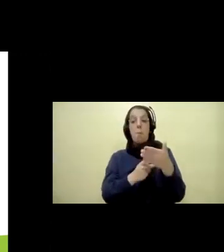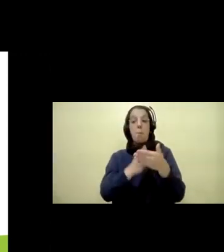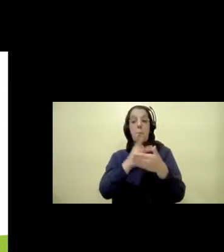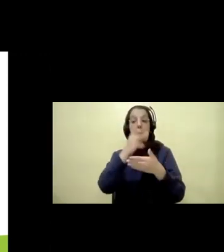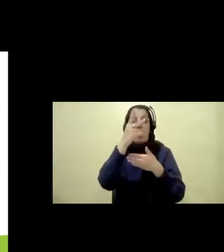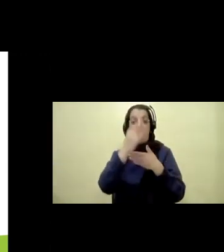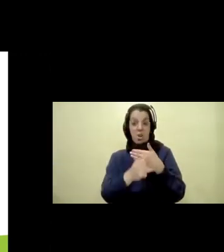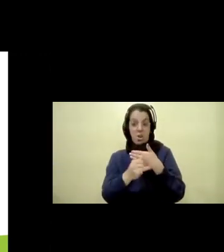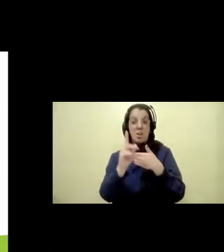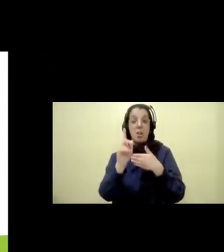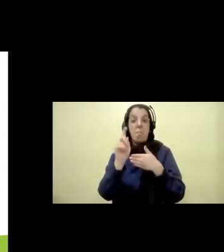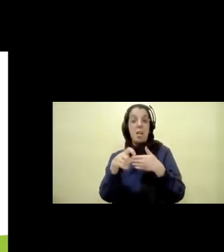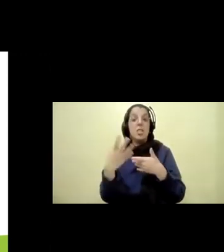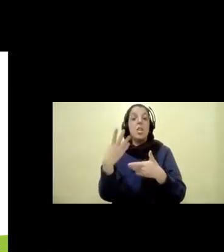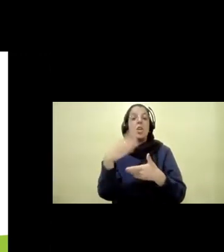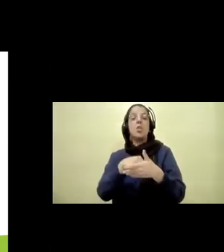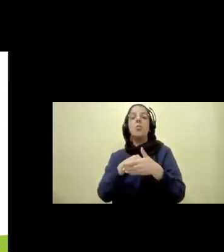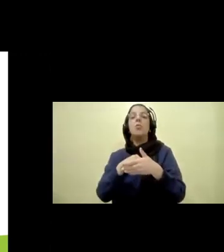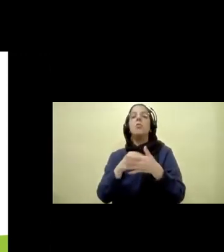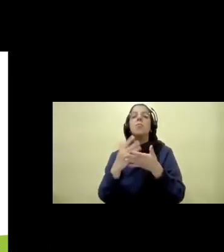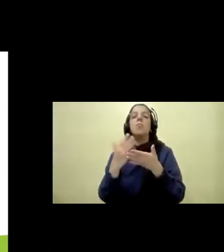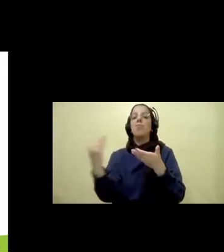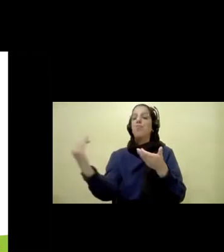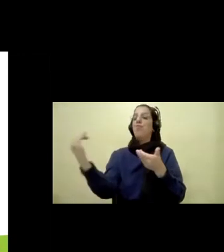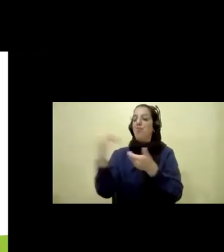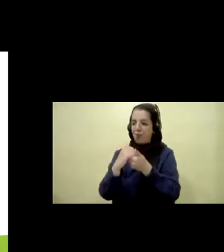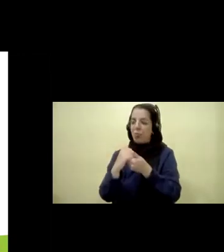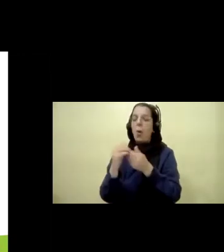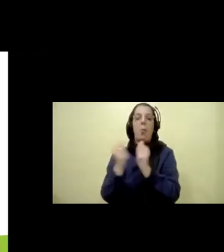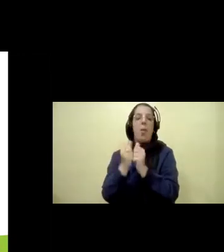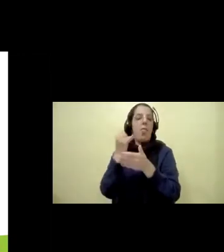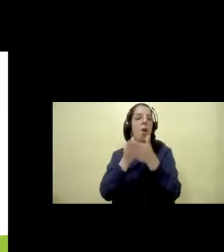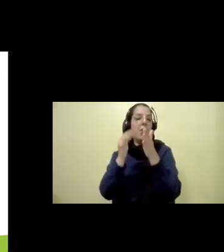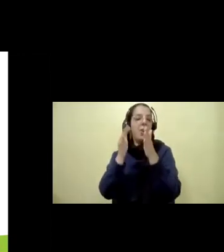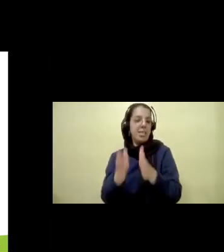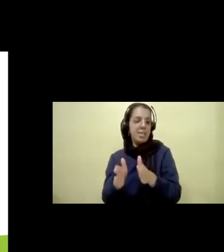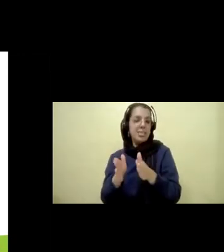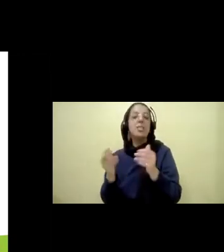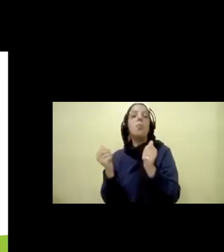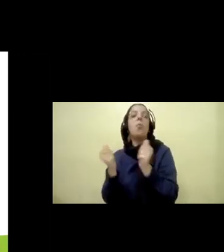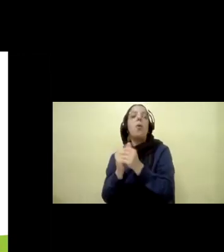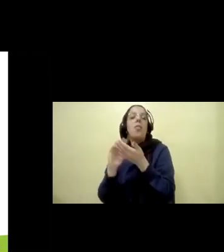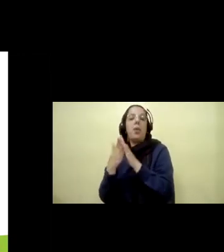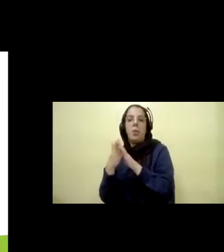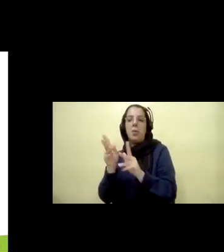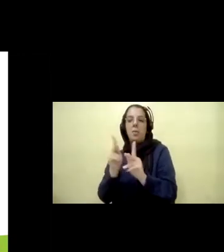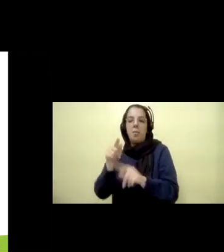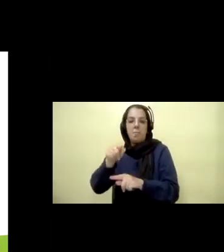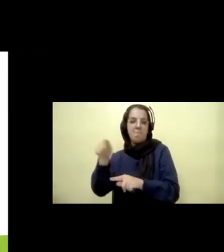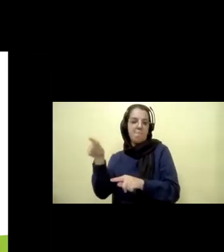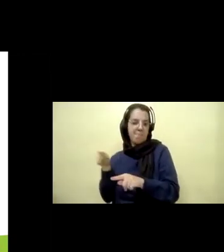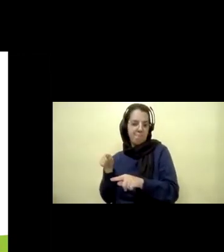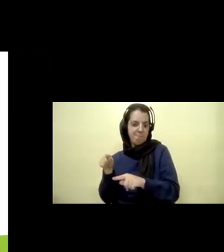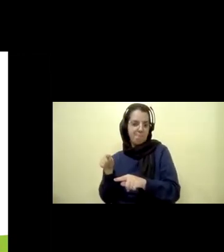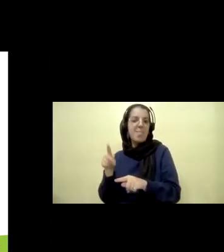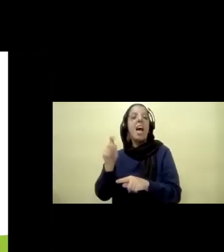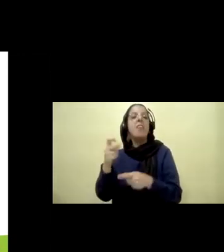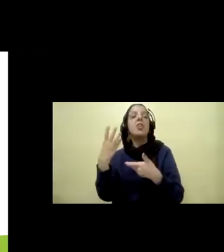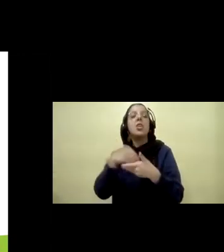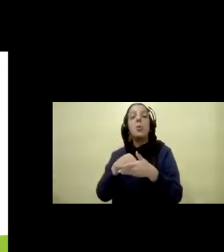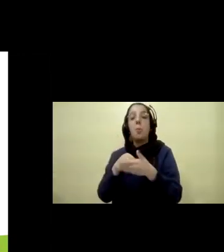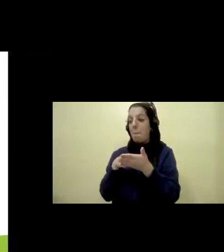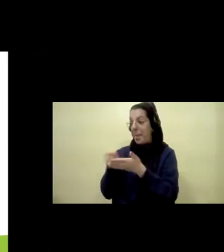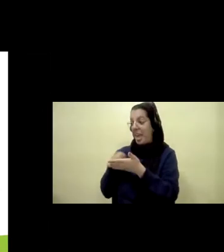collaborative involvement of professional artists with community members. And it has to include the payment of